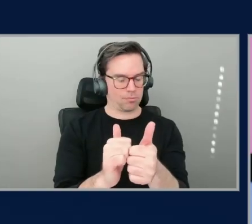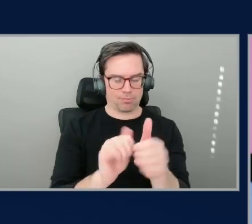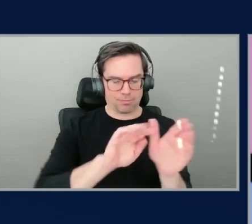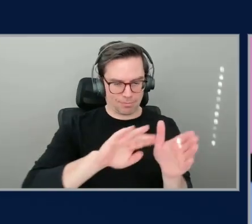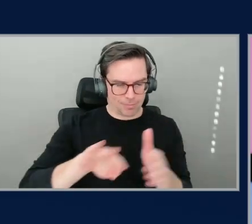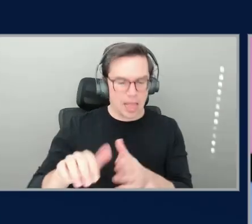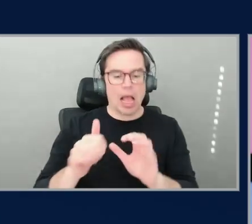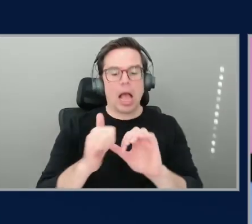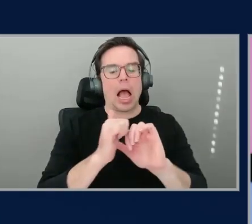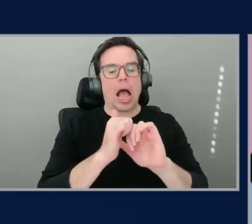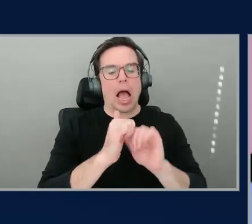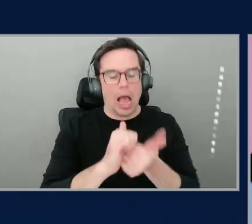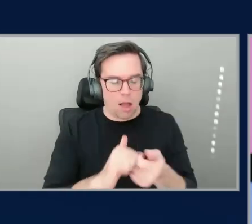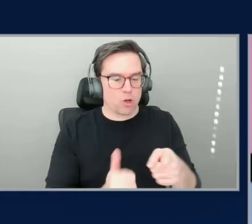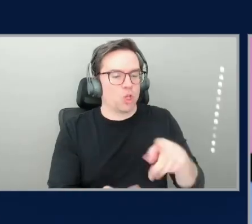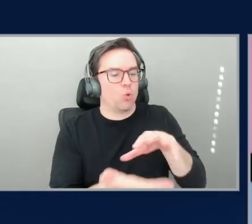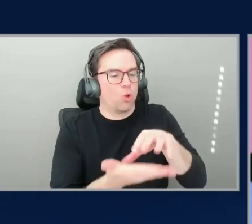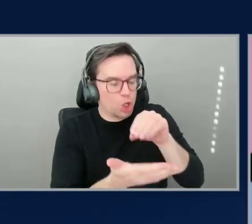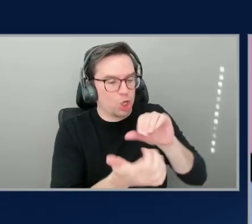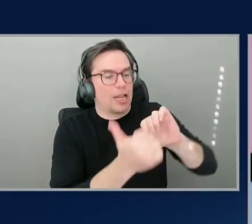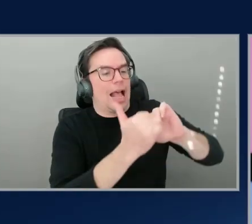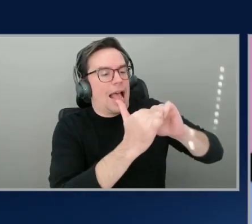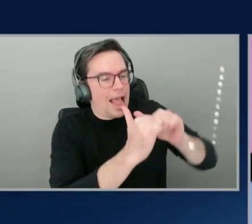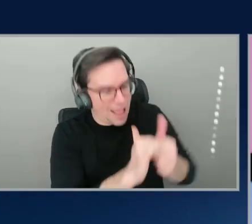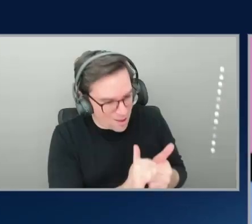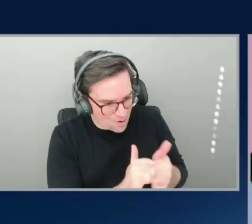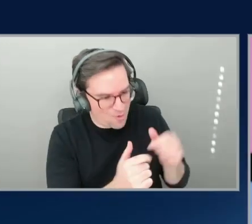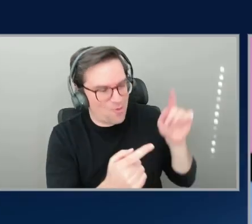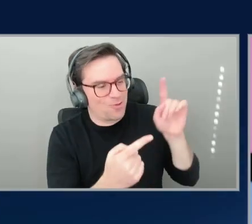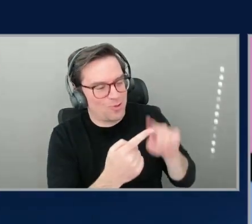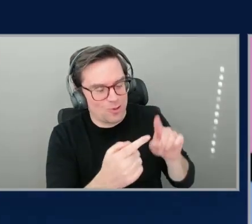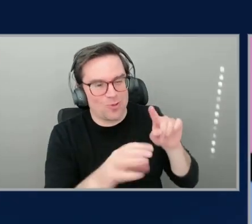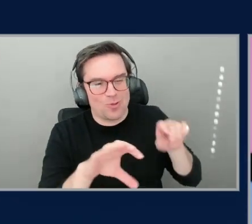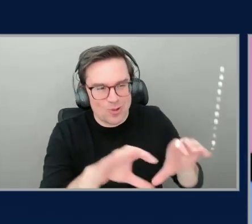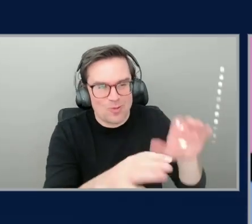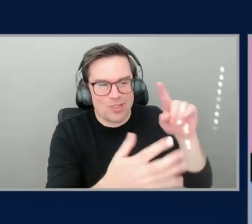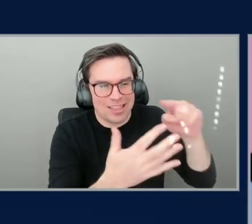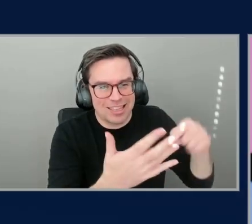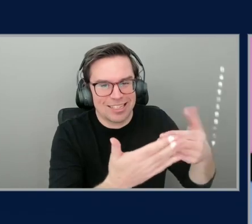you how? Yes. And then, but there's an untapped